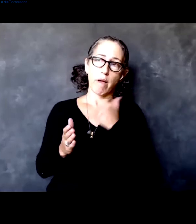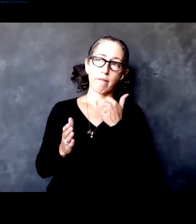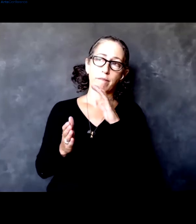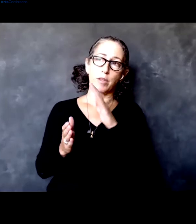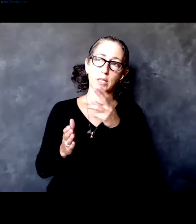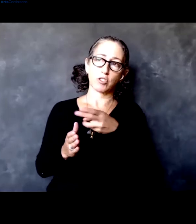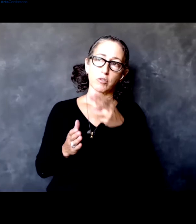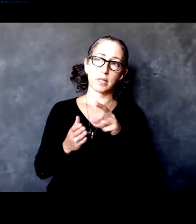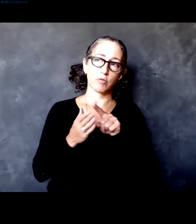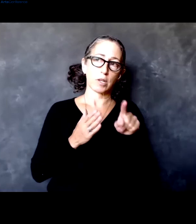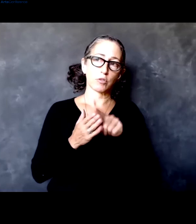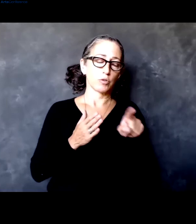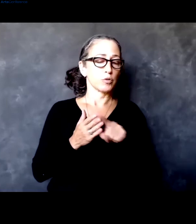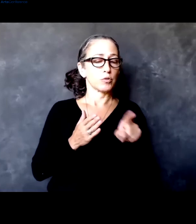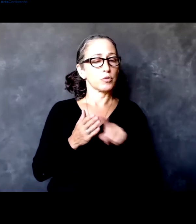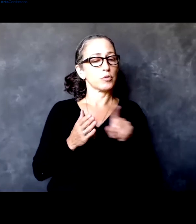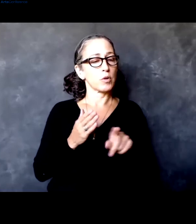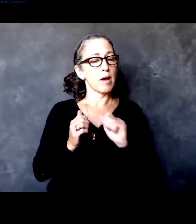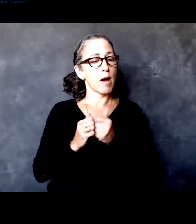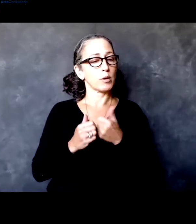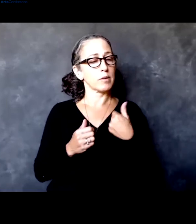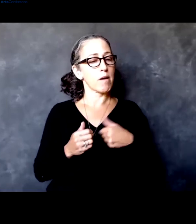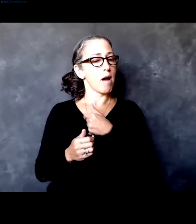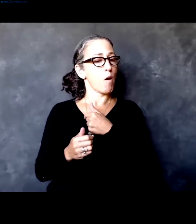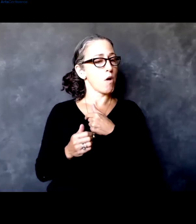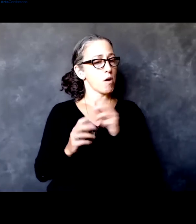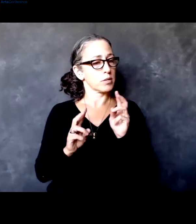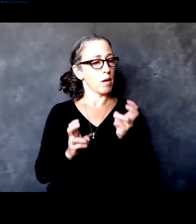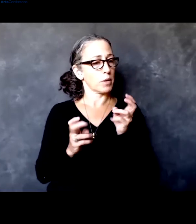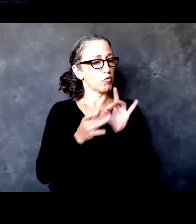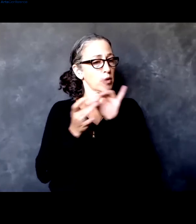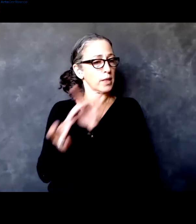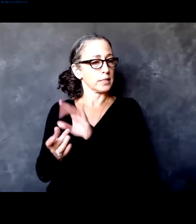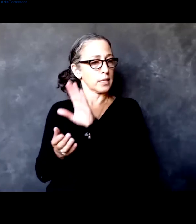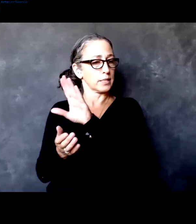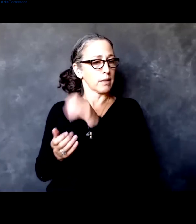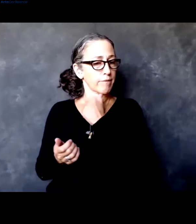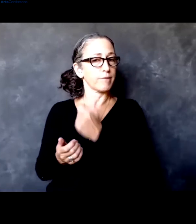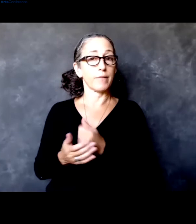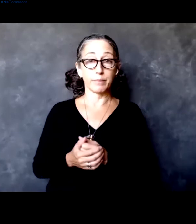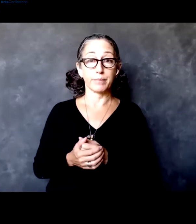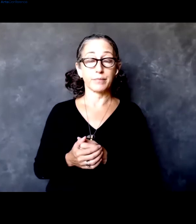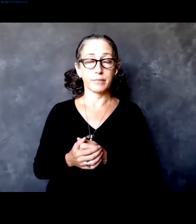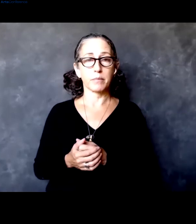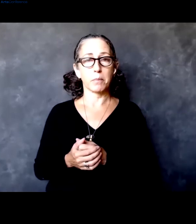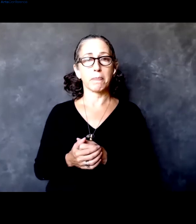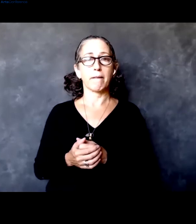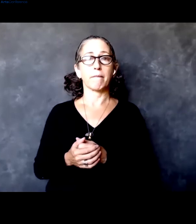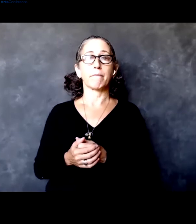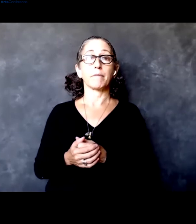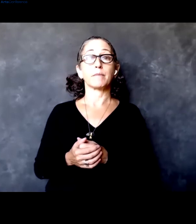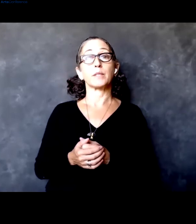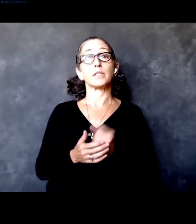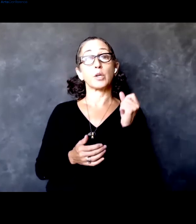to pause and think about what makes them tick. But when you go to a